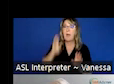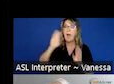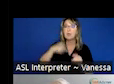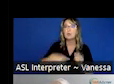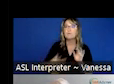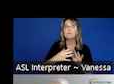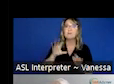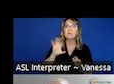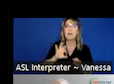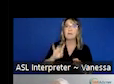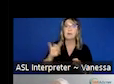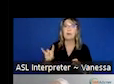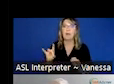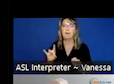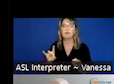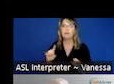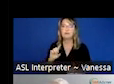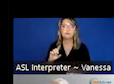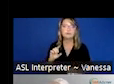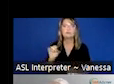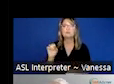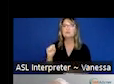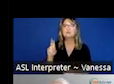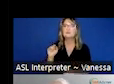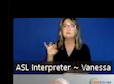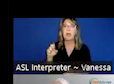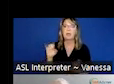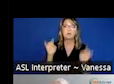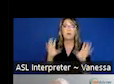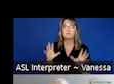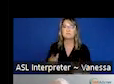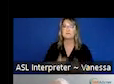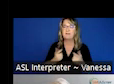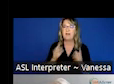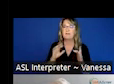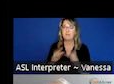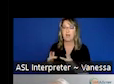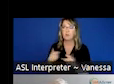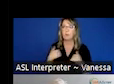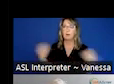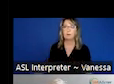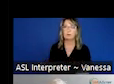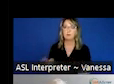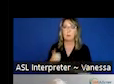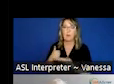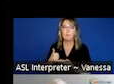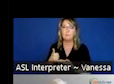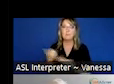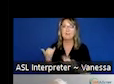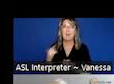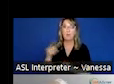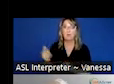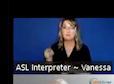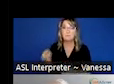the 988 Suicide and Crisis Lifeline. We are here to help. Now, here's the question for you,